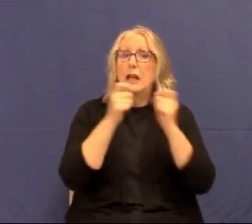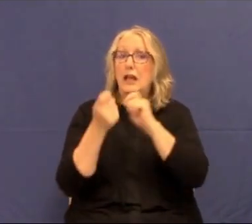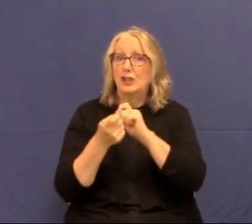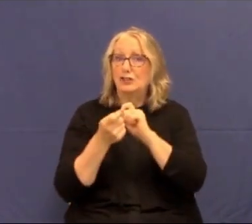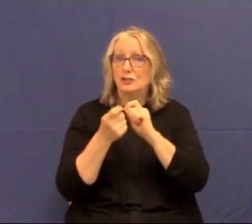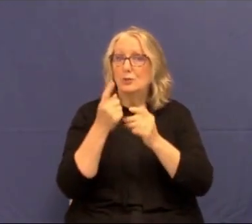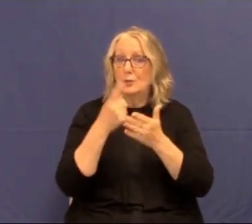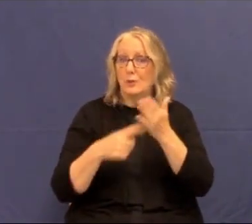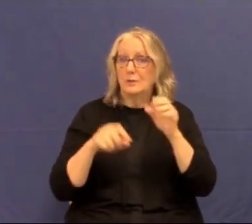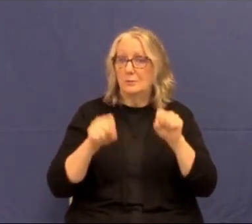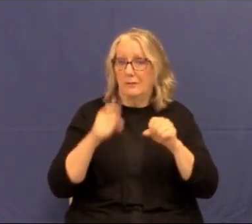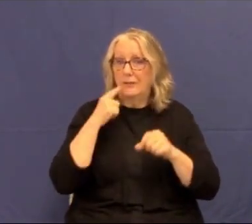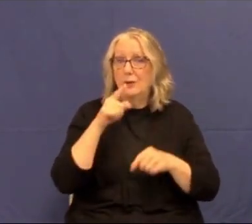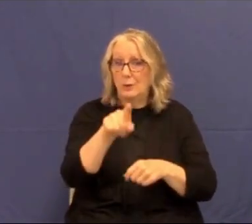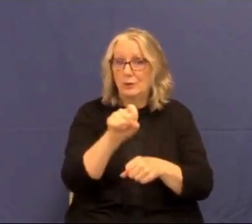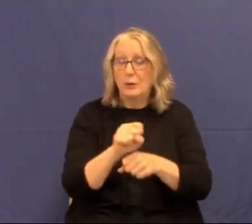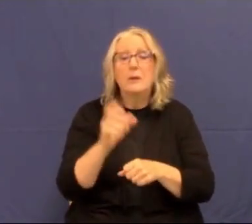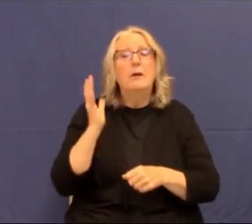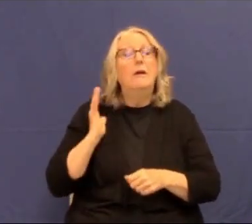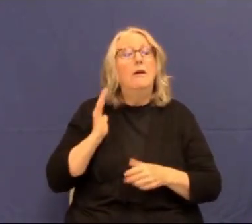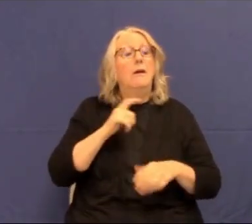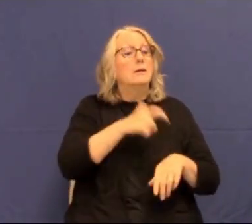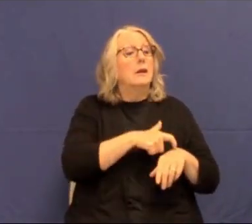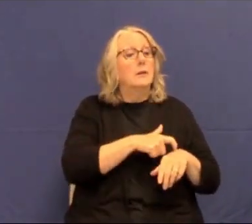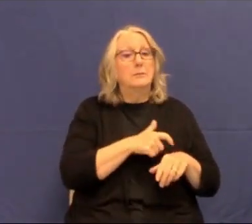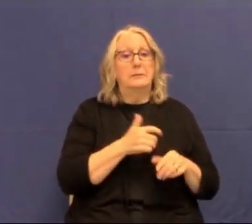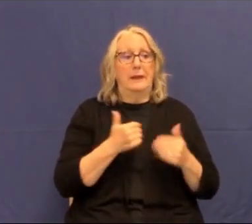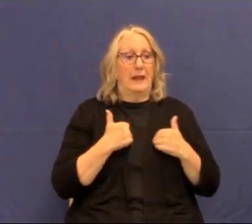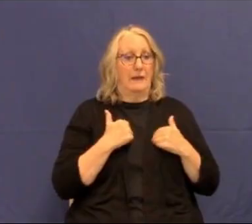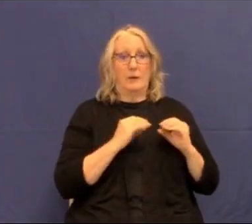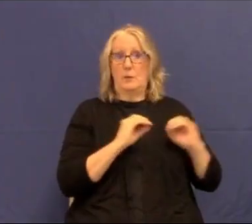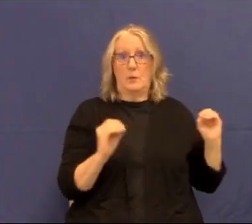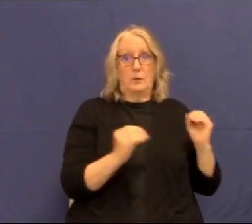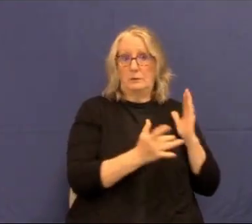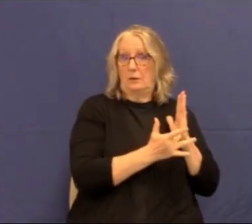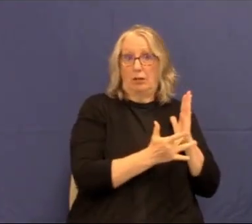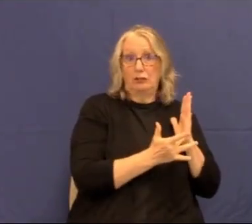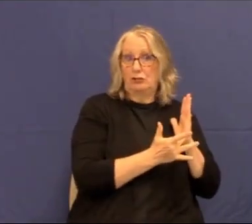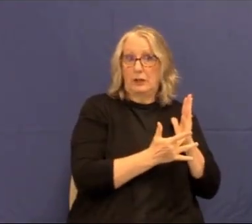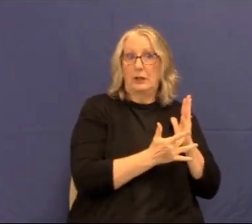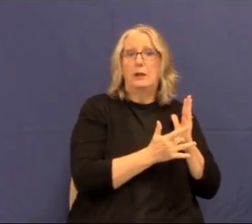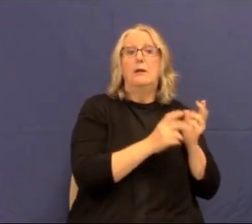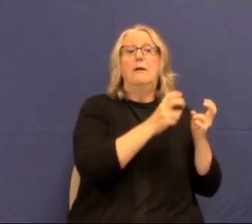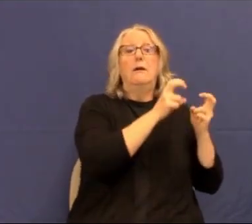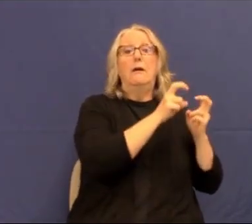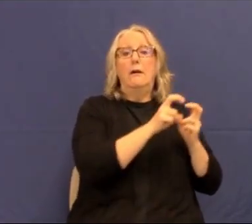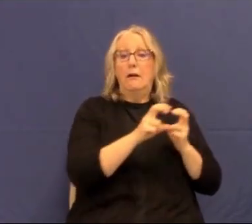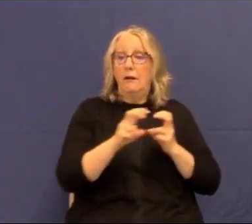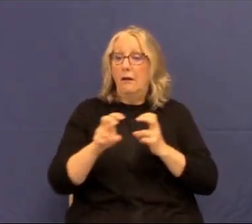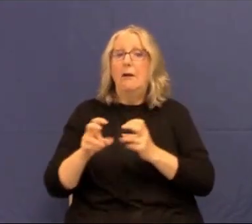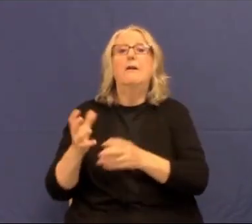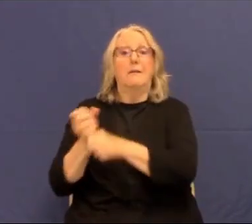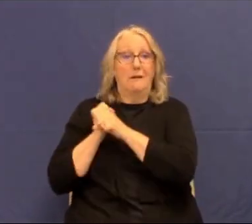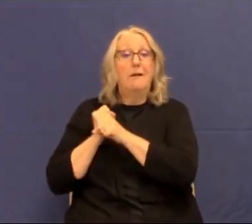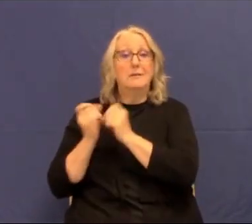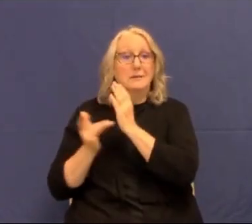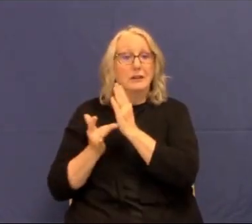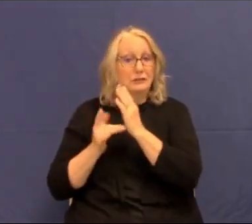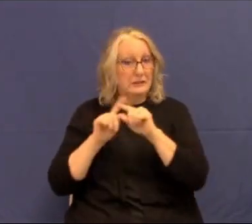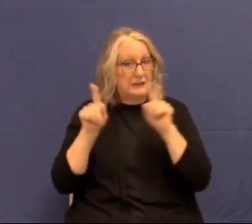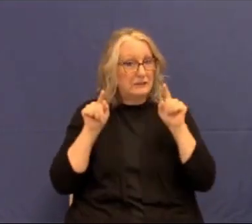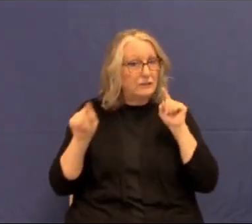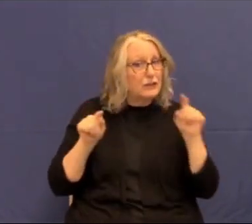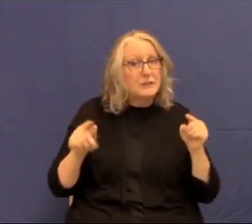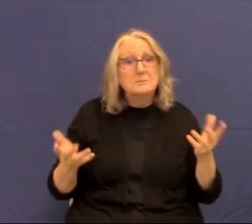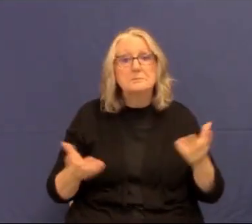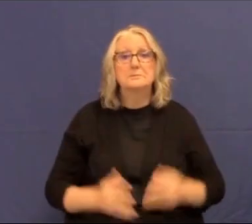changed what's possible for you in your job? Was there a time where you started without this technology and then you acquired it? Was